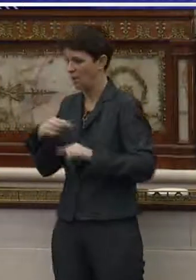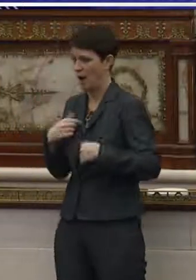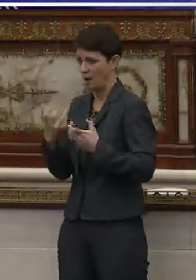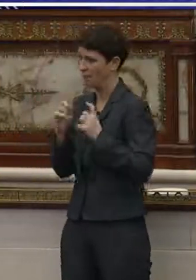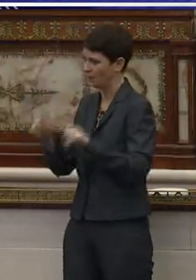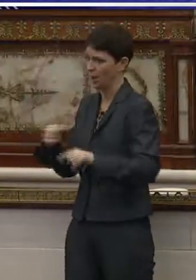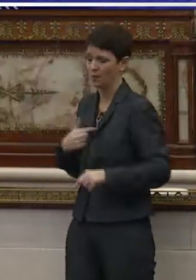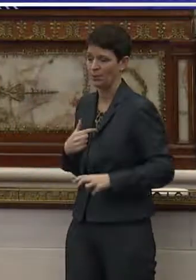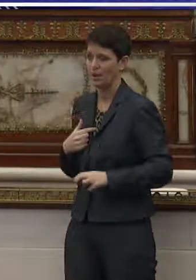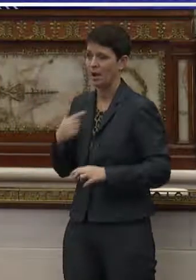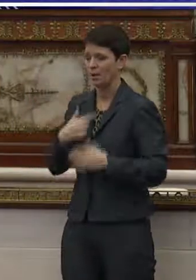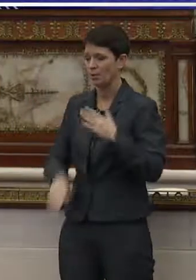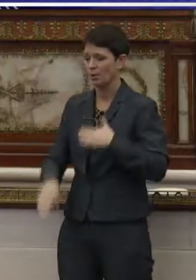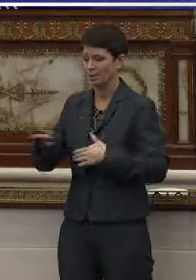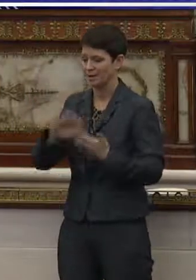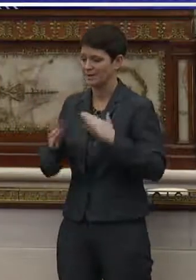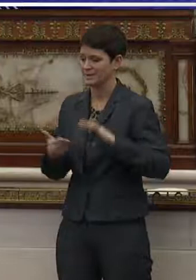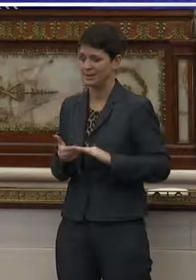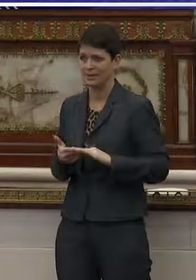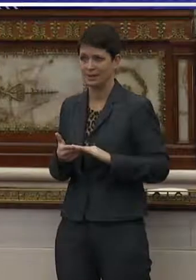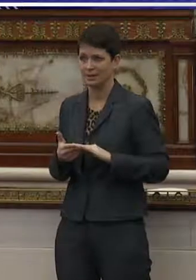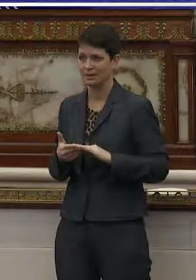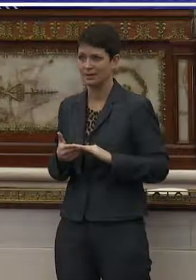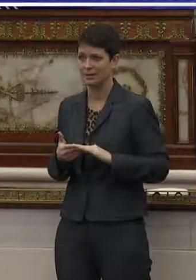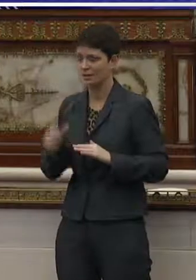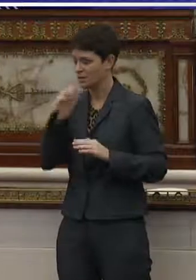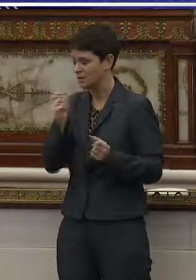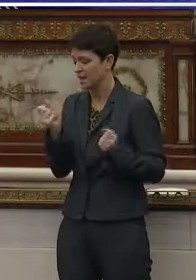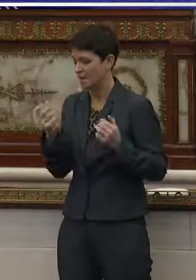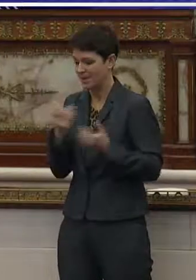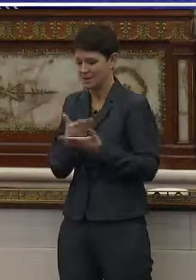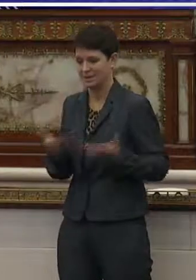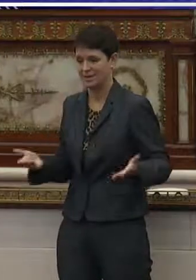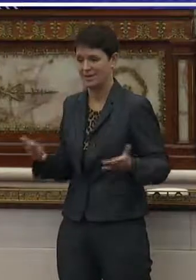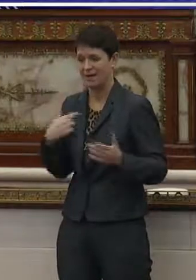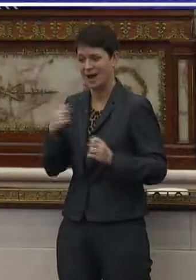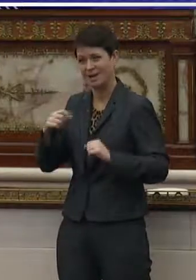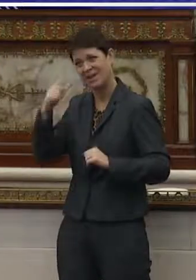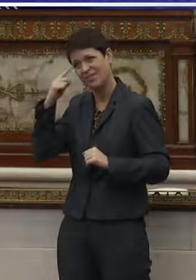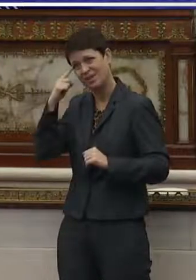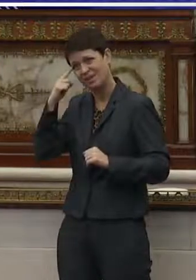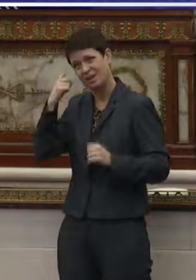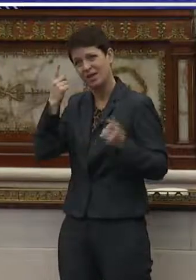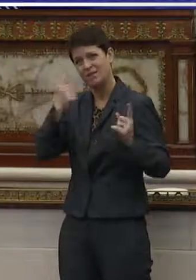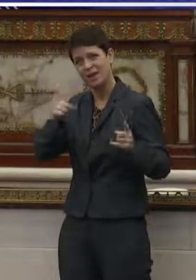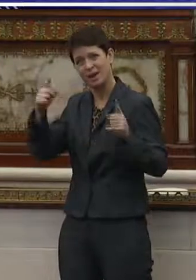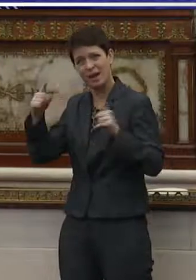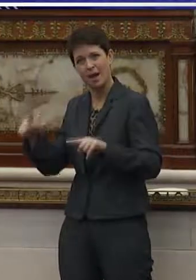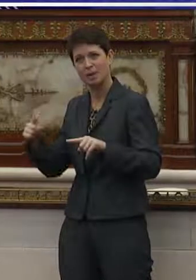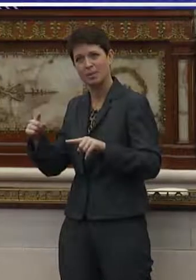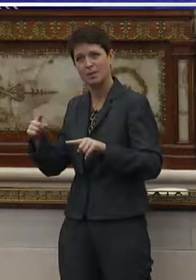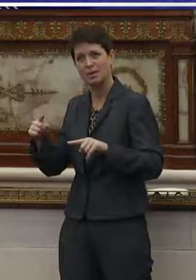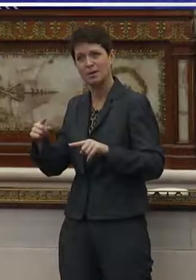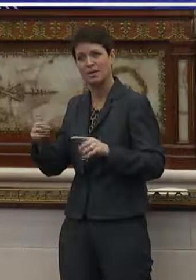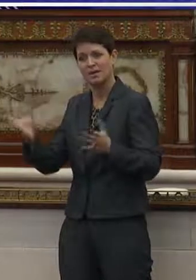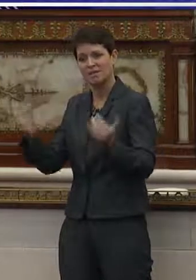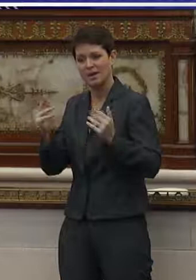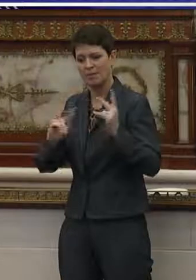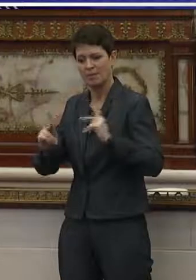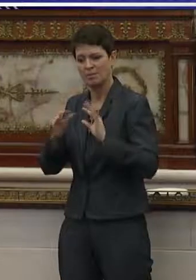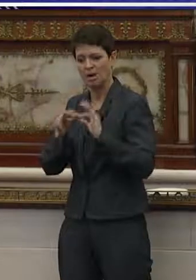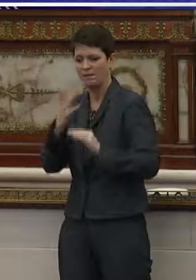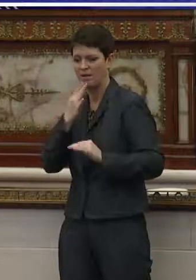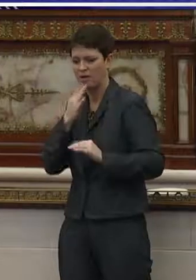think I'm born and raised in this city, and there's not many of things that I can think of that have happened that have invited people of color to the